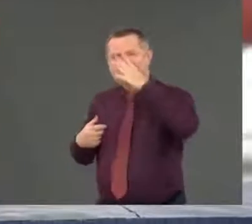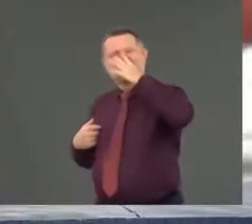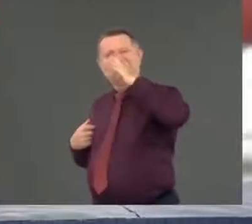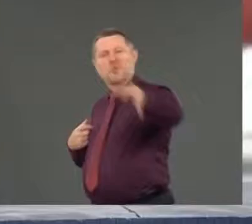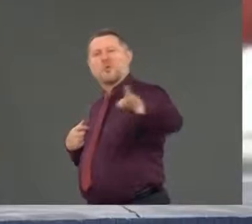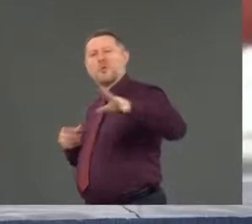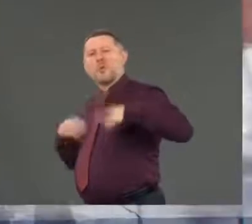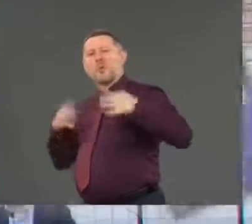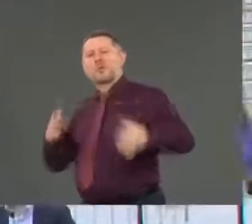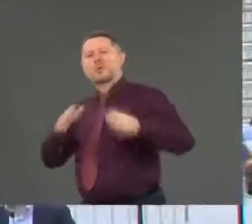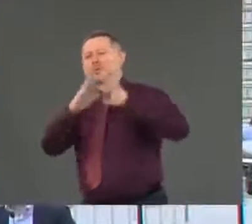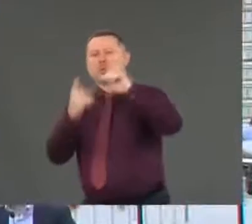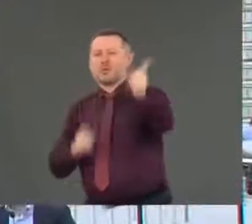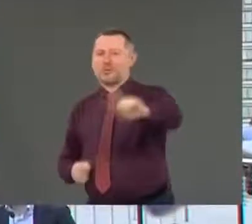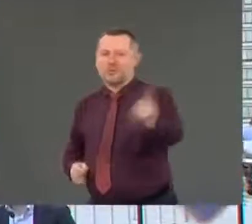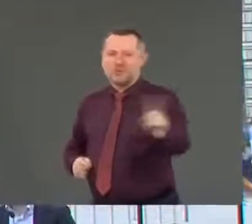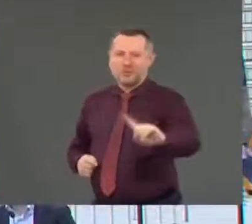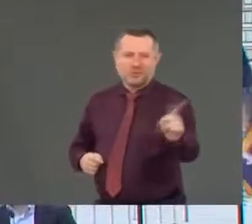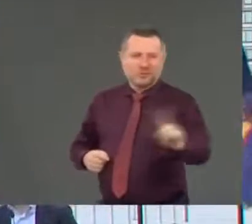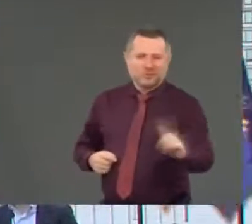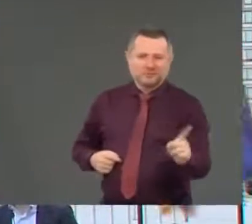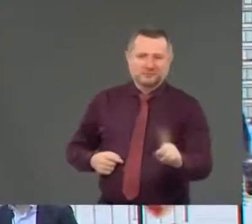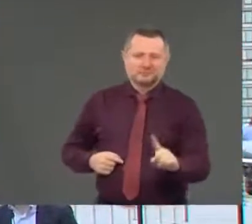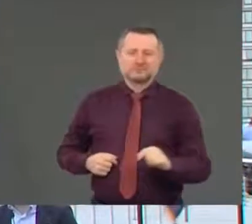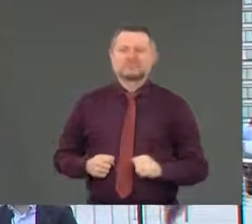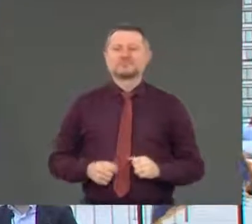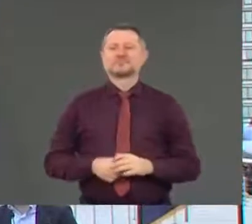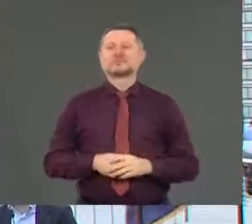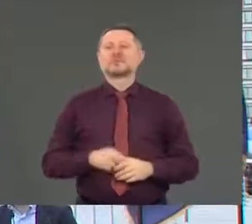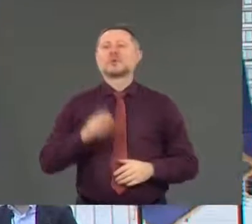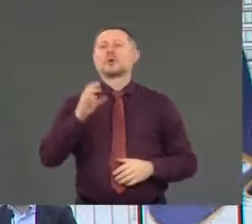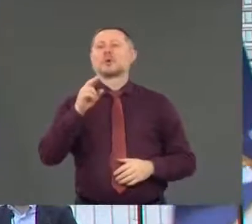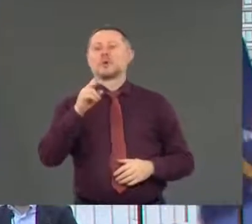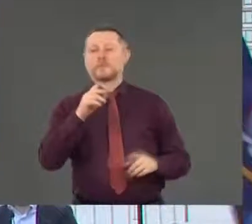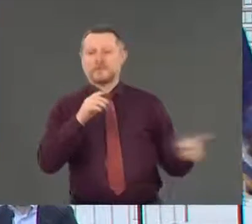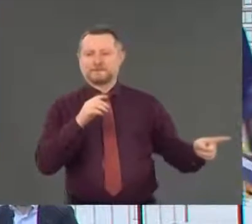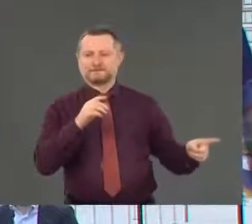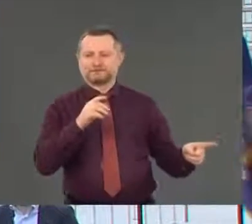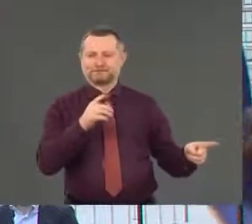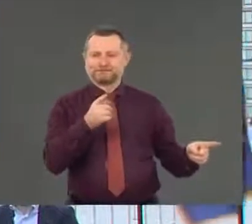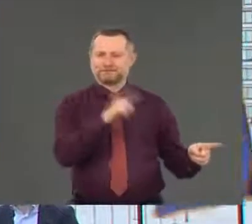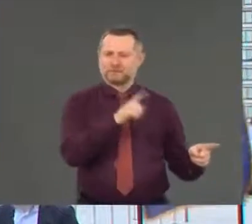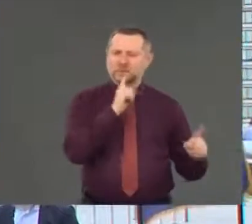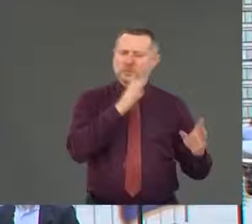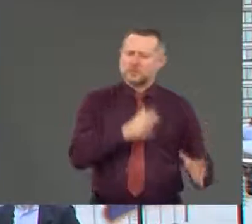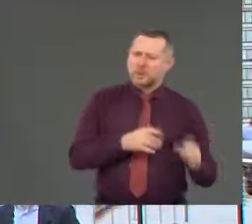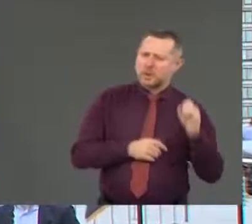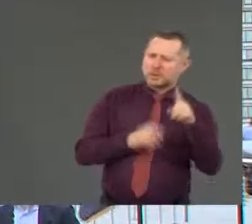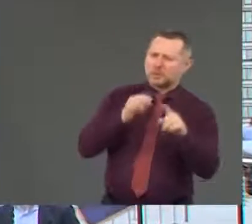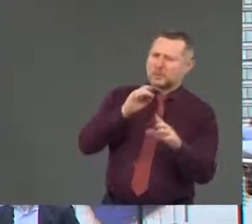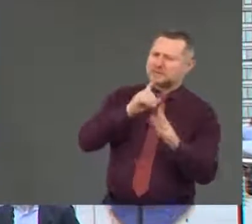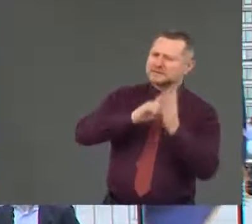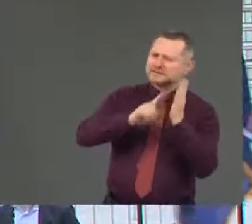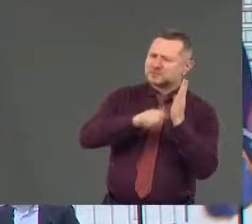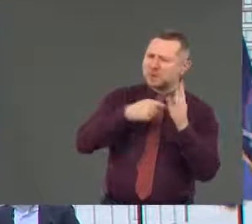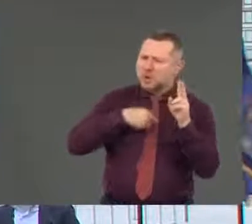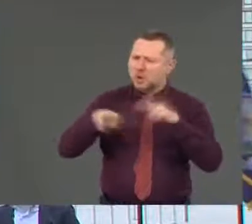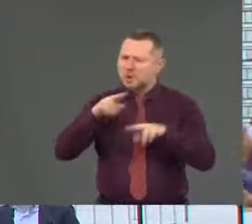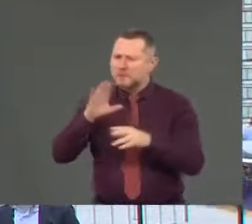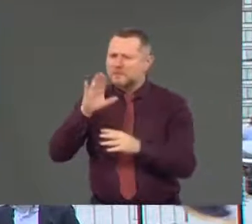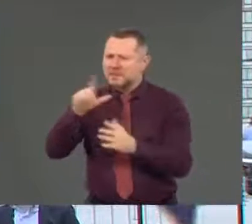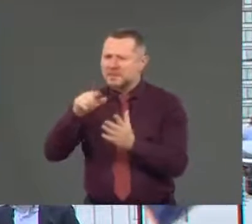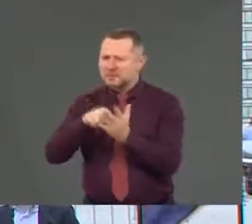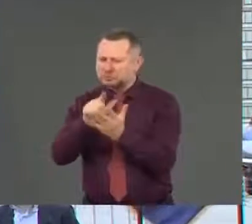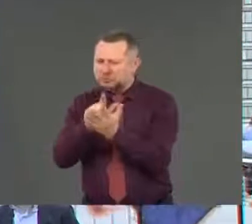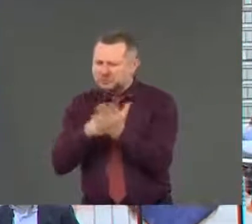about. Any three-way deals with the legislature? I know that they've been looking at some bills. They want to come back into session this week. And do you think we could be looking at kind